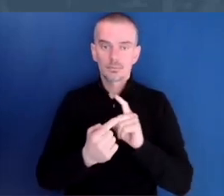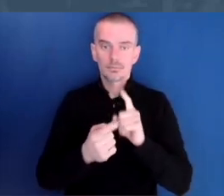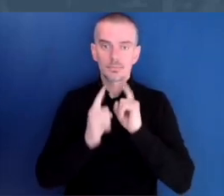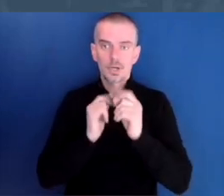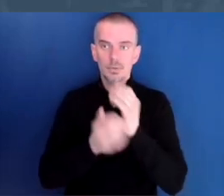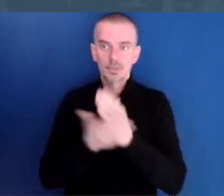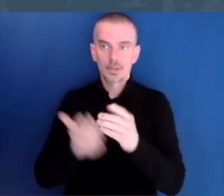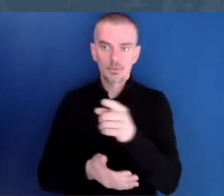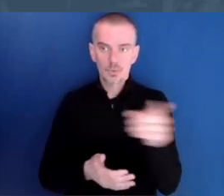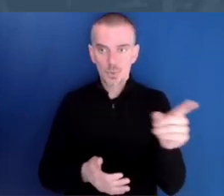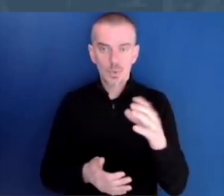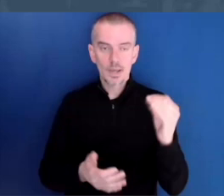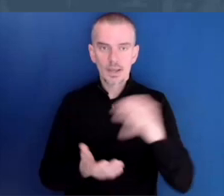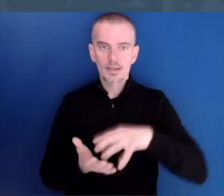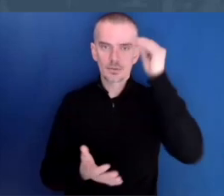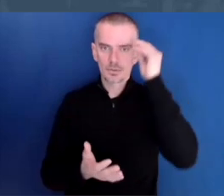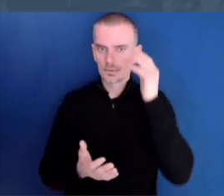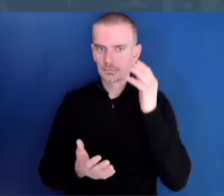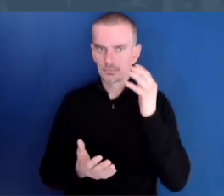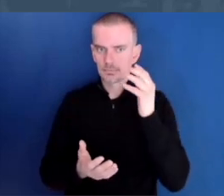and learning more about what questions you have.